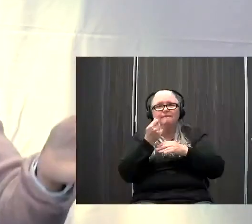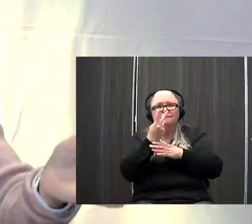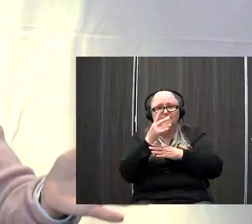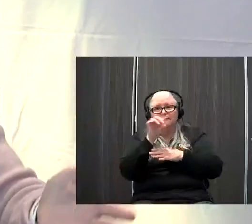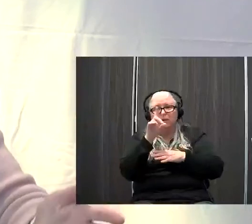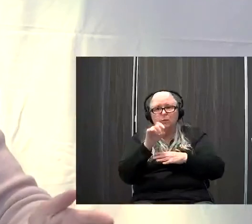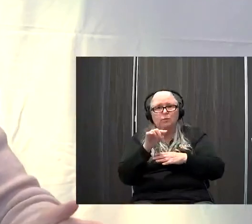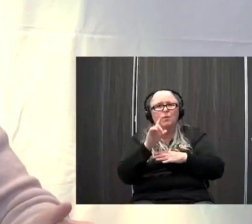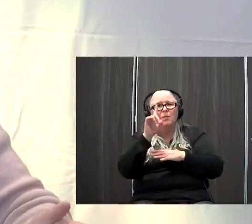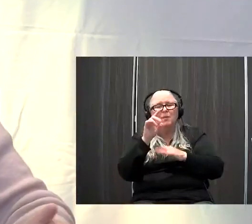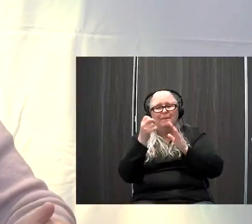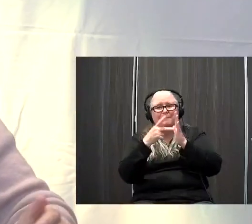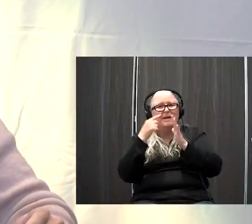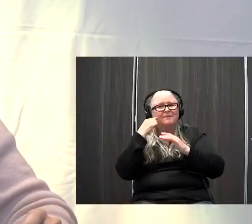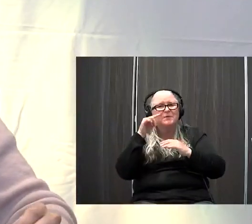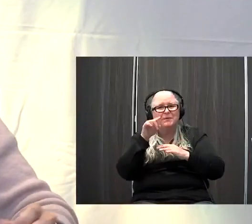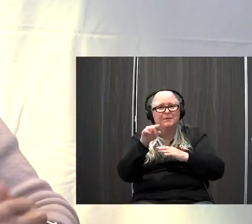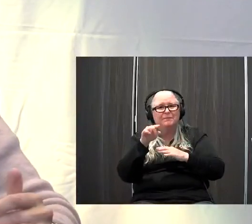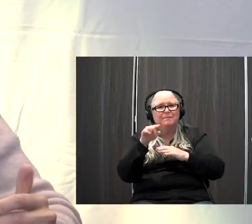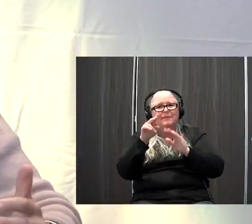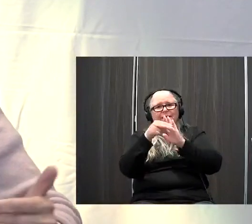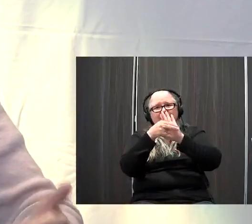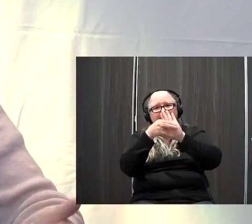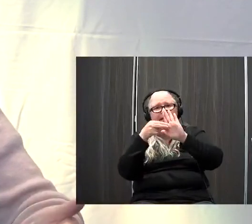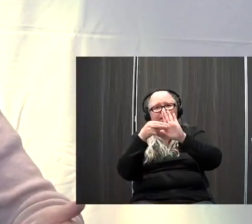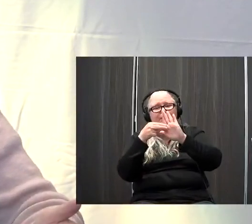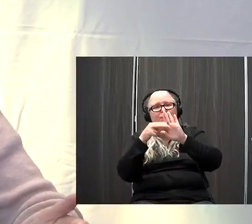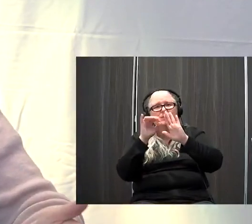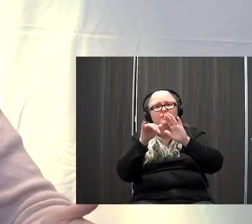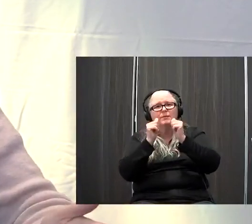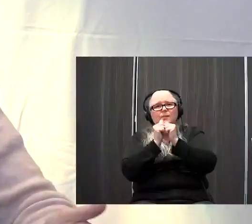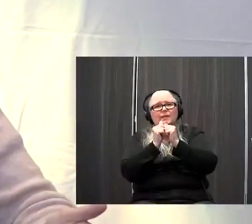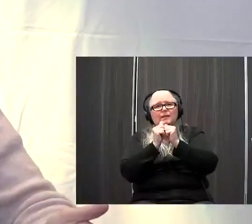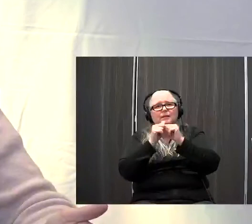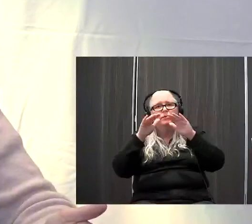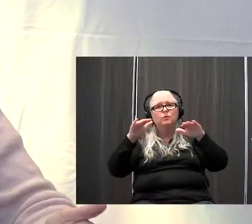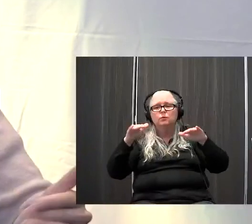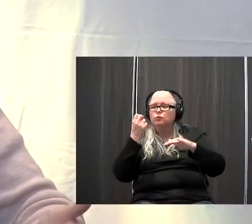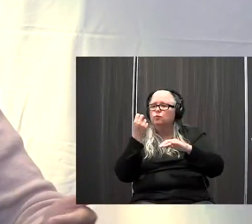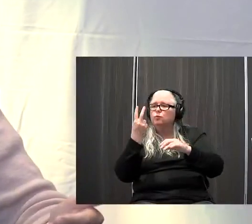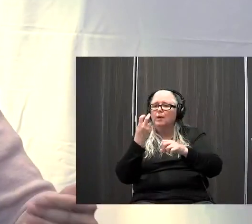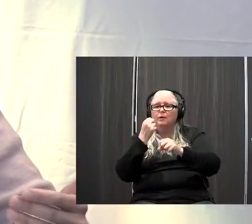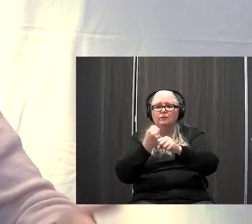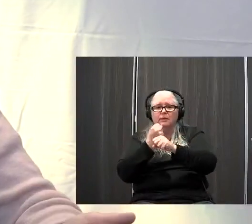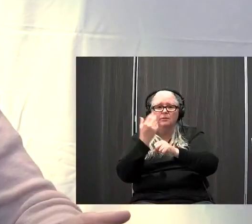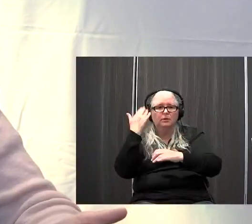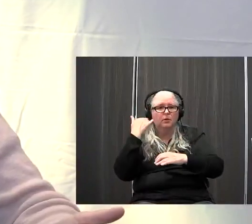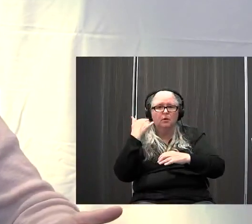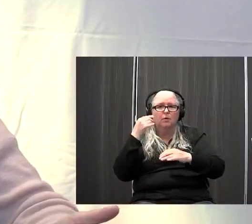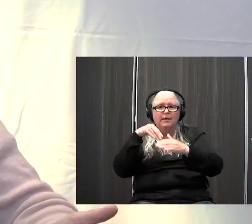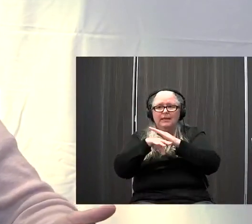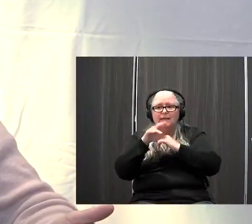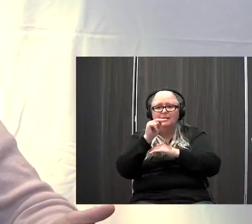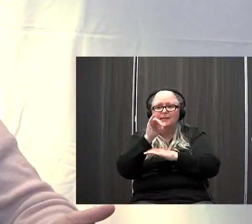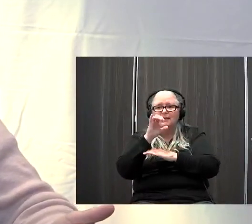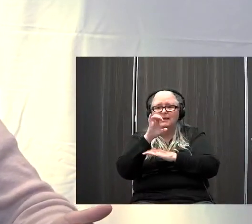one back for you. So a diagnosis that was made in a child about 12 years ago in the NICU, and they don't know the specific